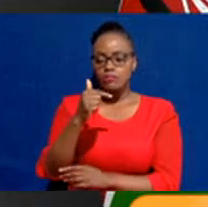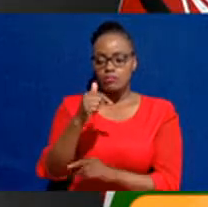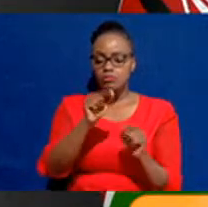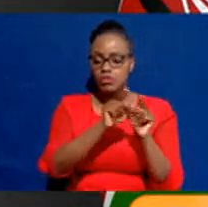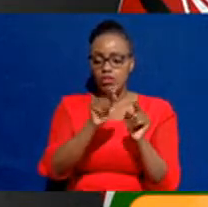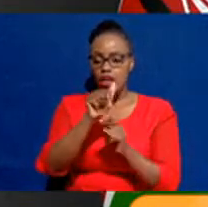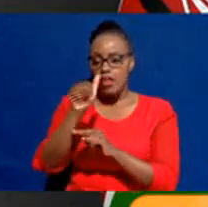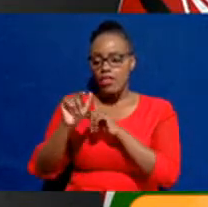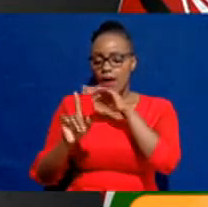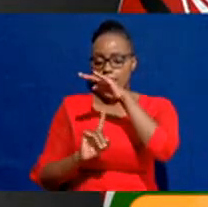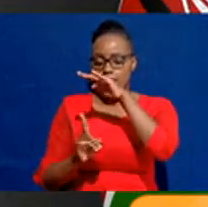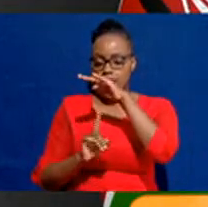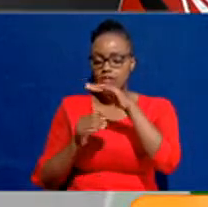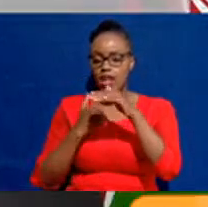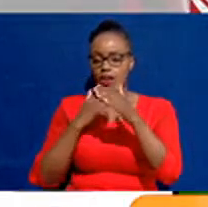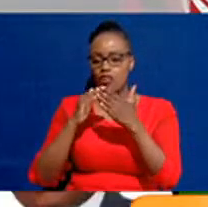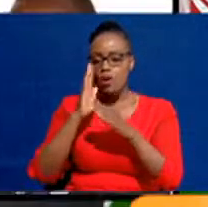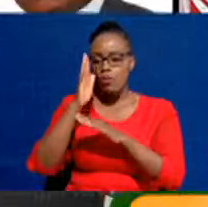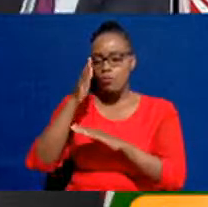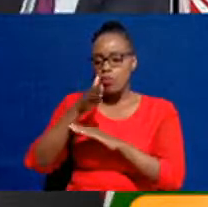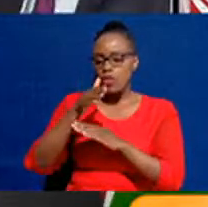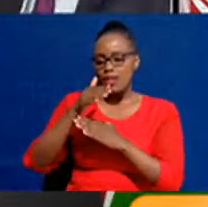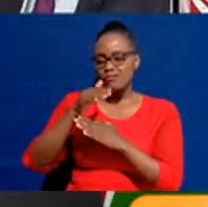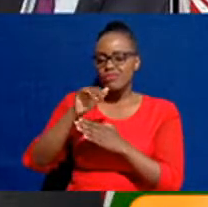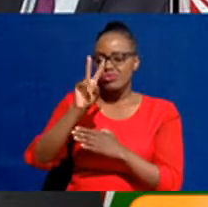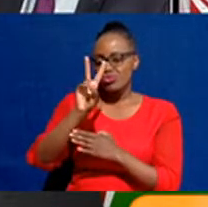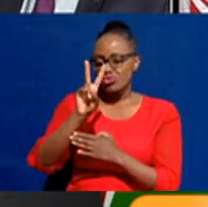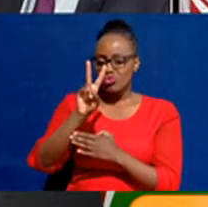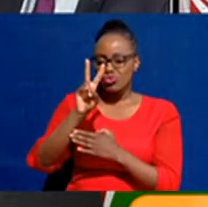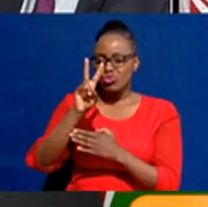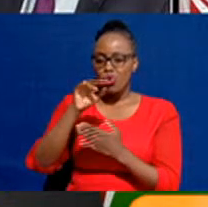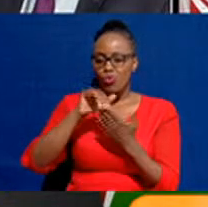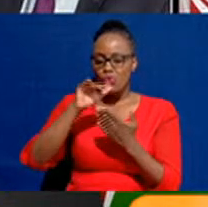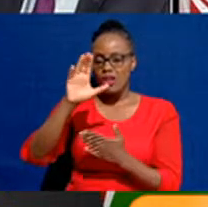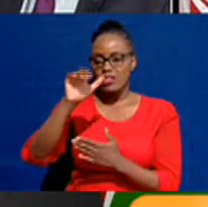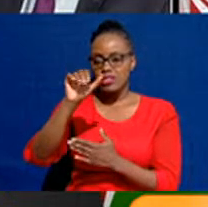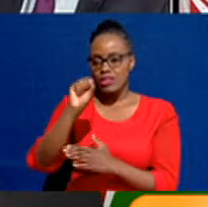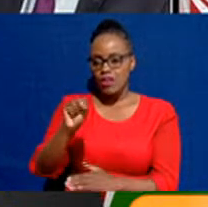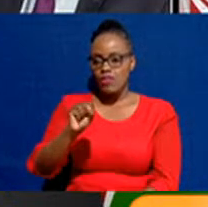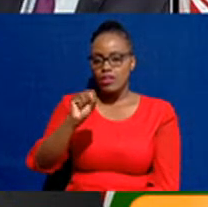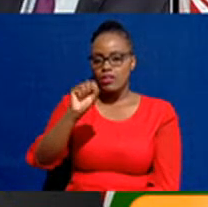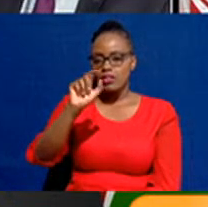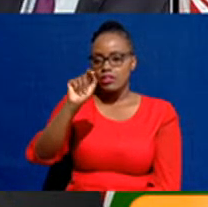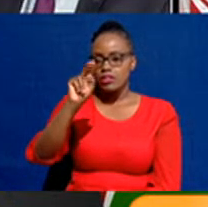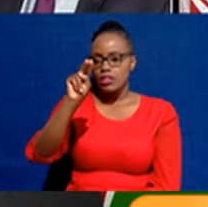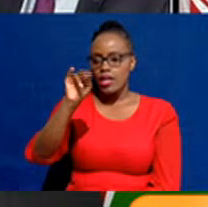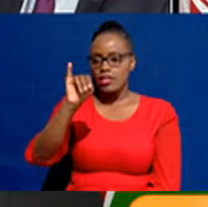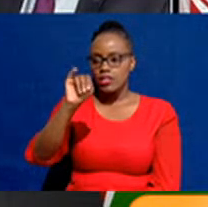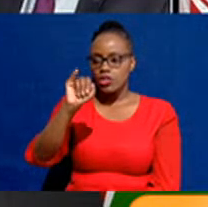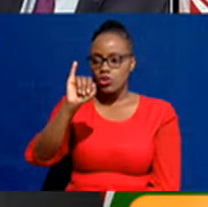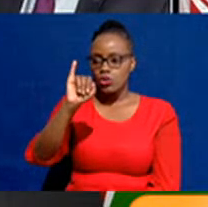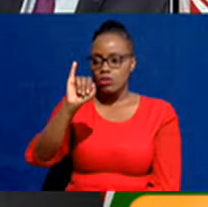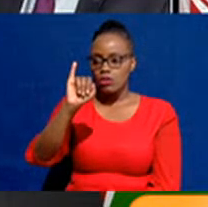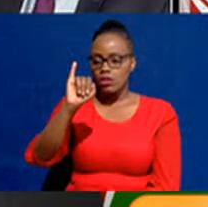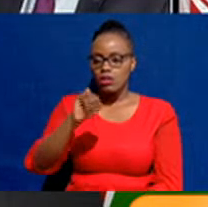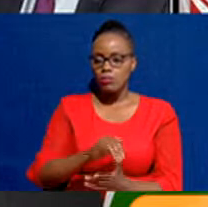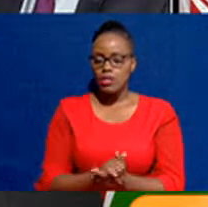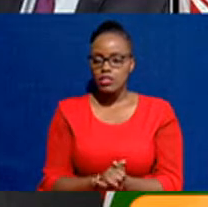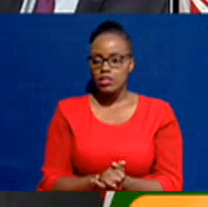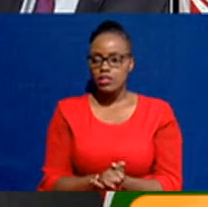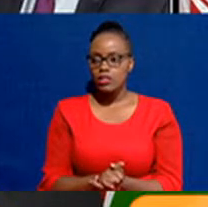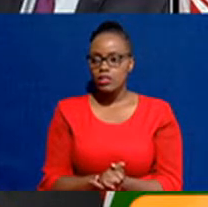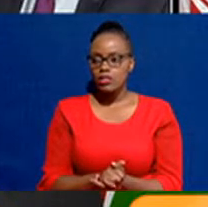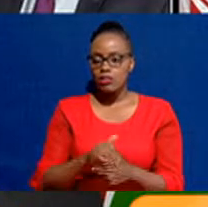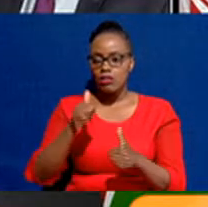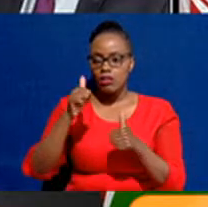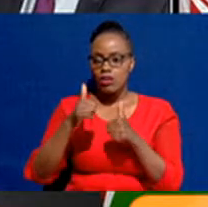some ministries set to have more than two chief administrative secretaries. Samuel Tunai will serve in the interior ministry. Former Homa